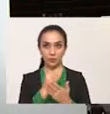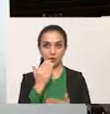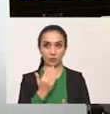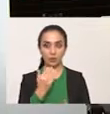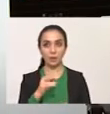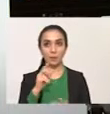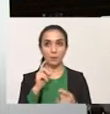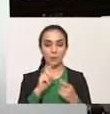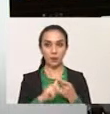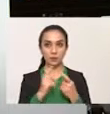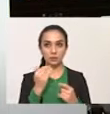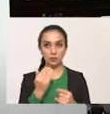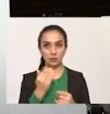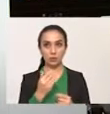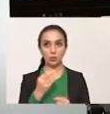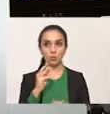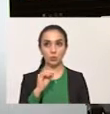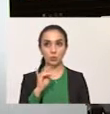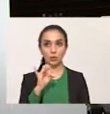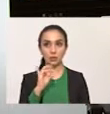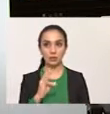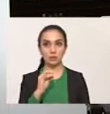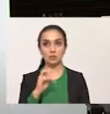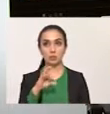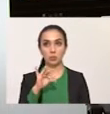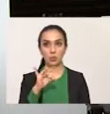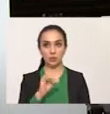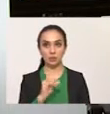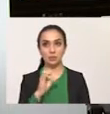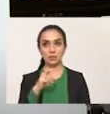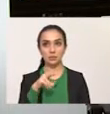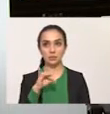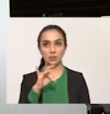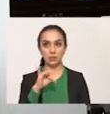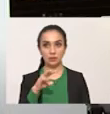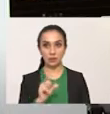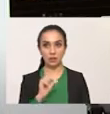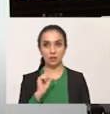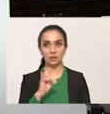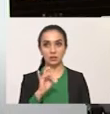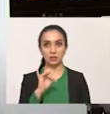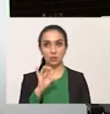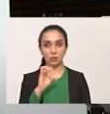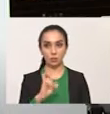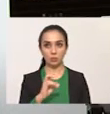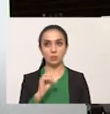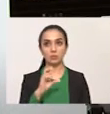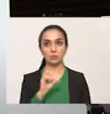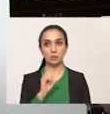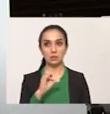Javobimiz bakteriyalarga murein, spora, spirilla, anaerob,